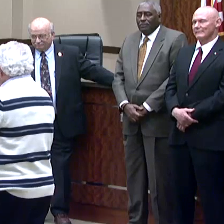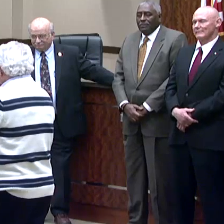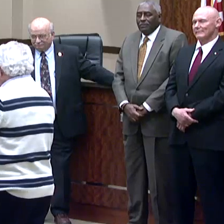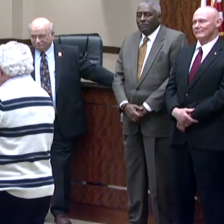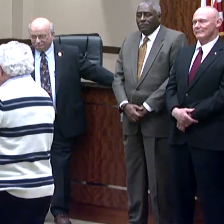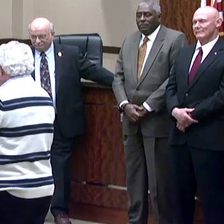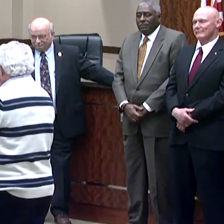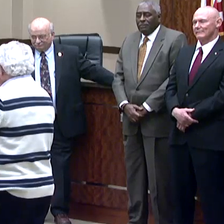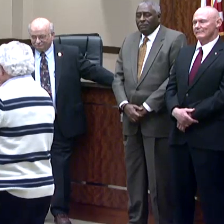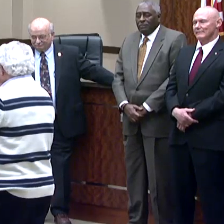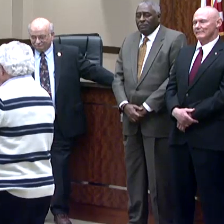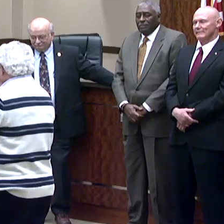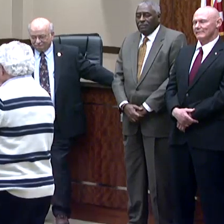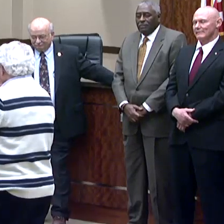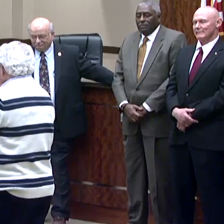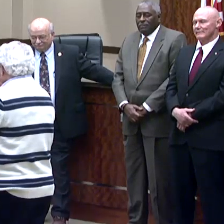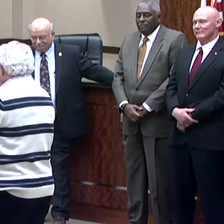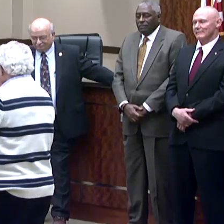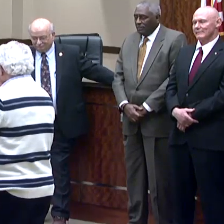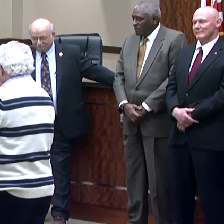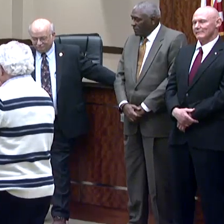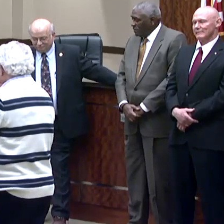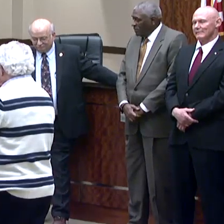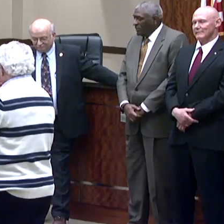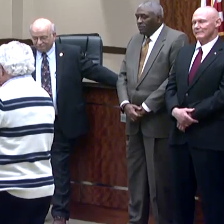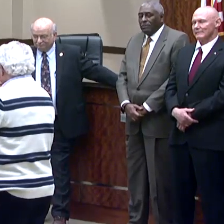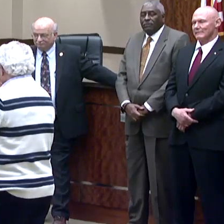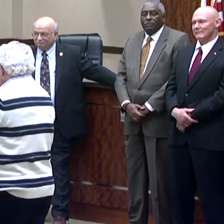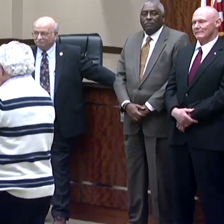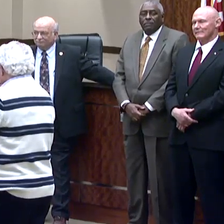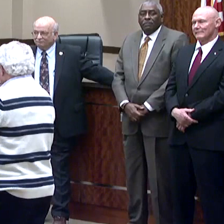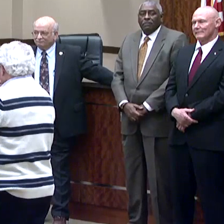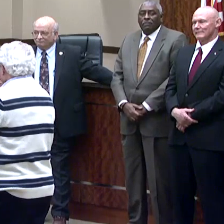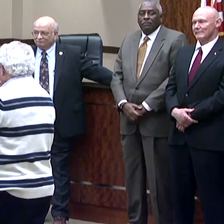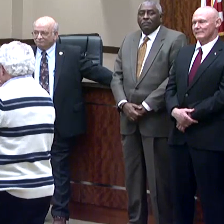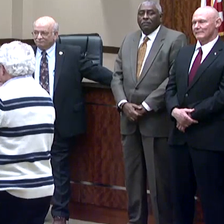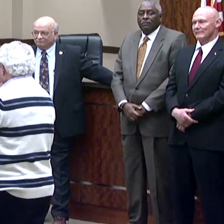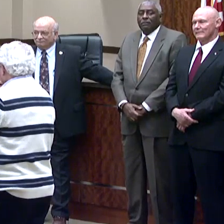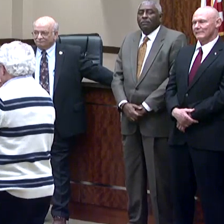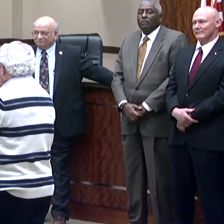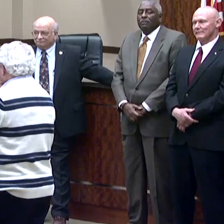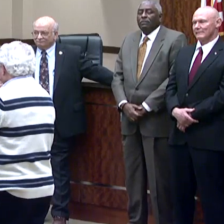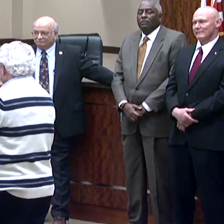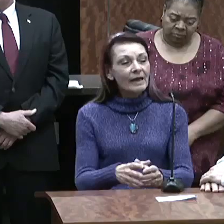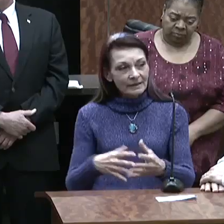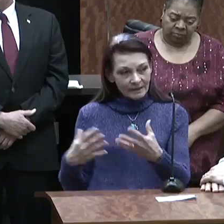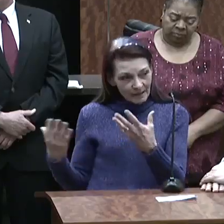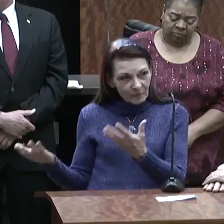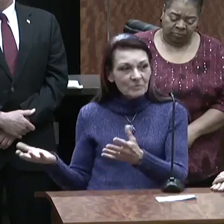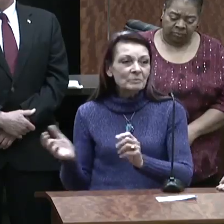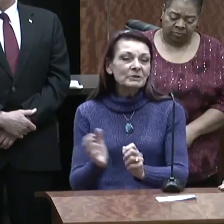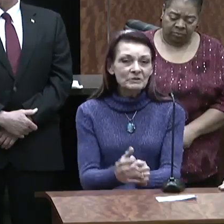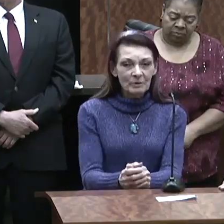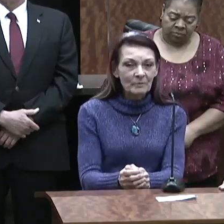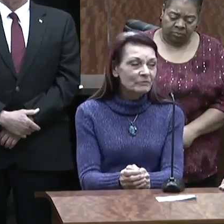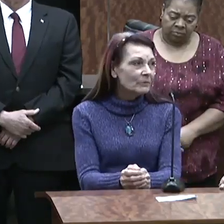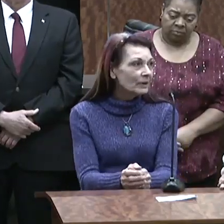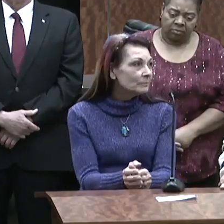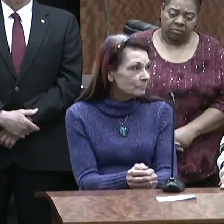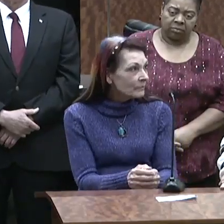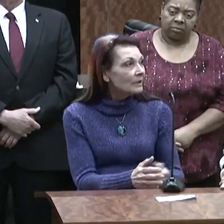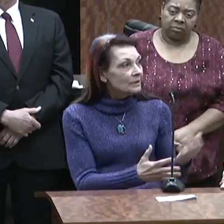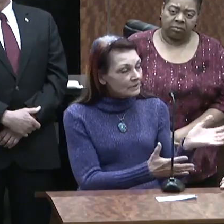through many years of Main Street Festival and River Fest and every other thing that we think of and need help from the police